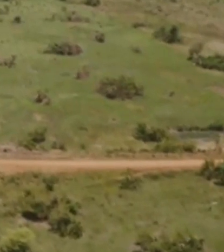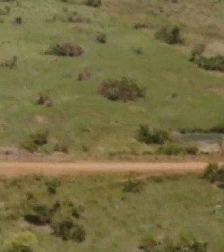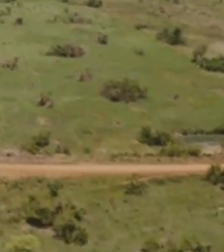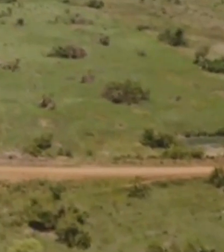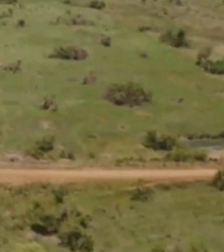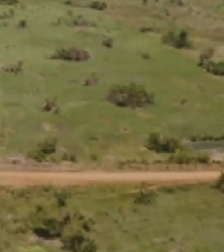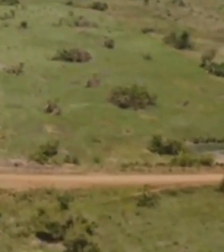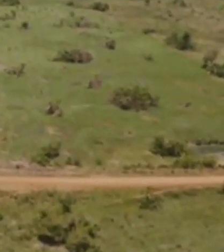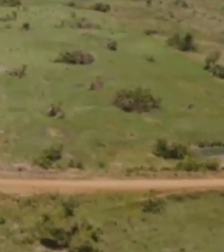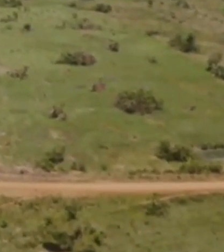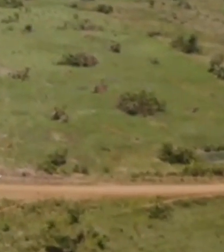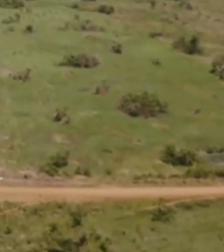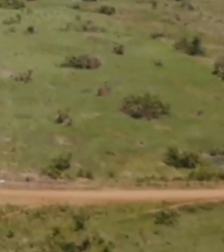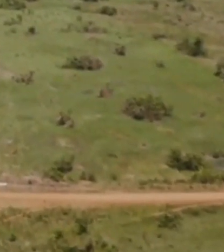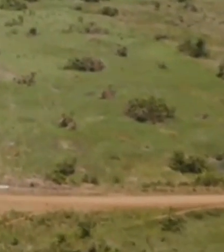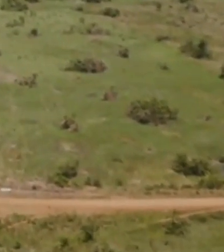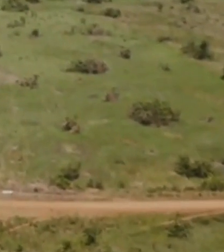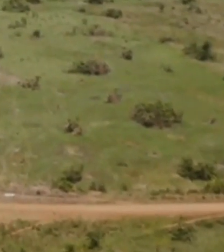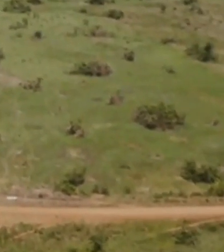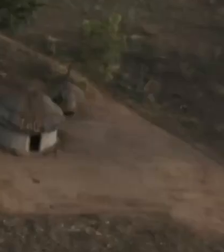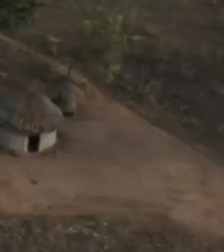and ecosystem sensitive.